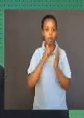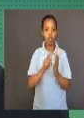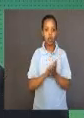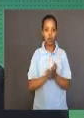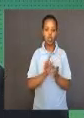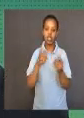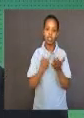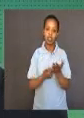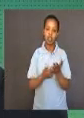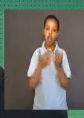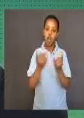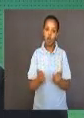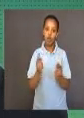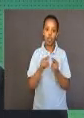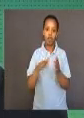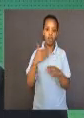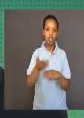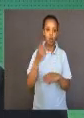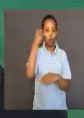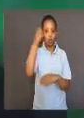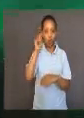last theory for today: